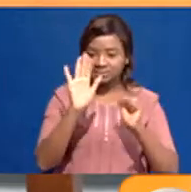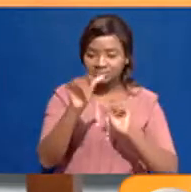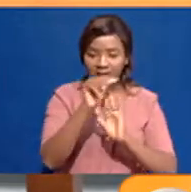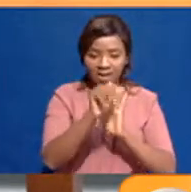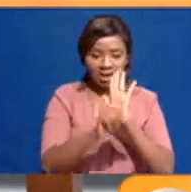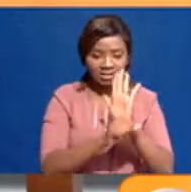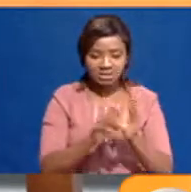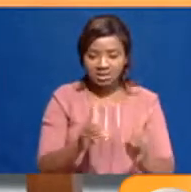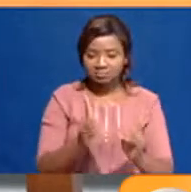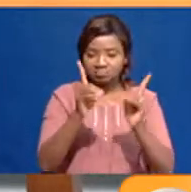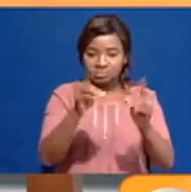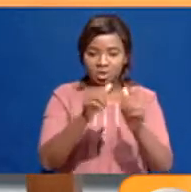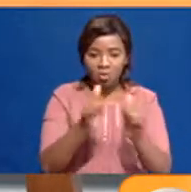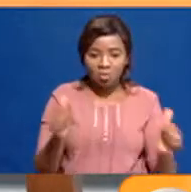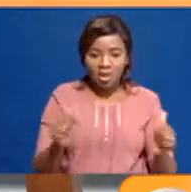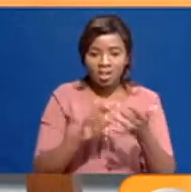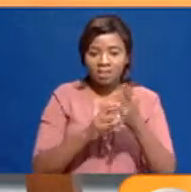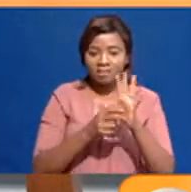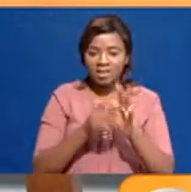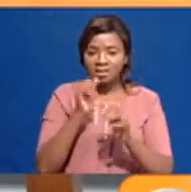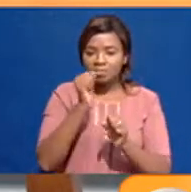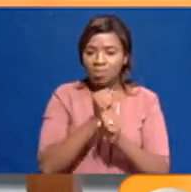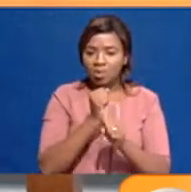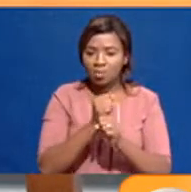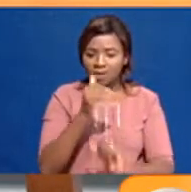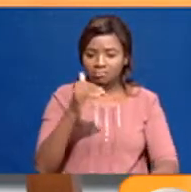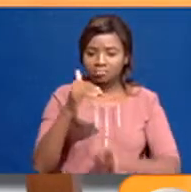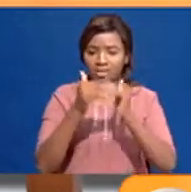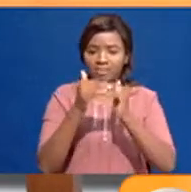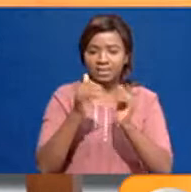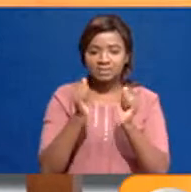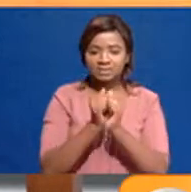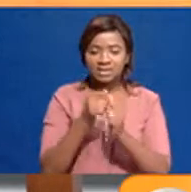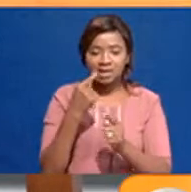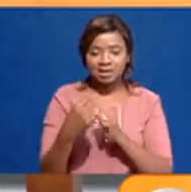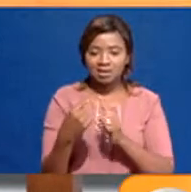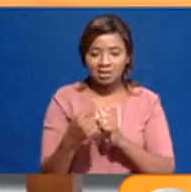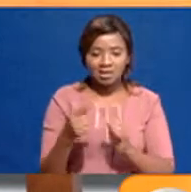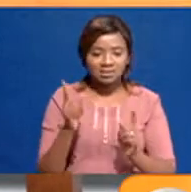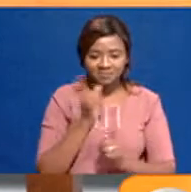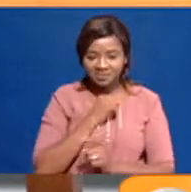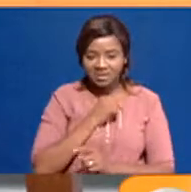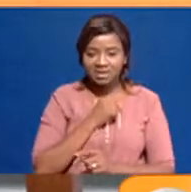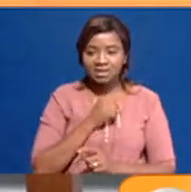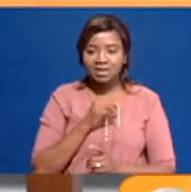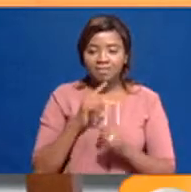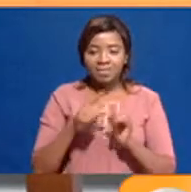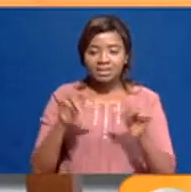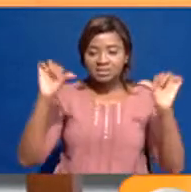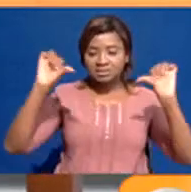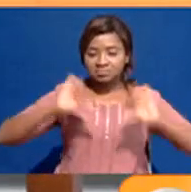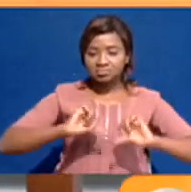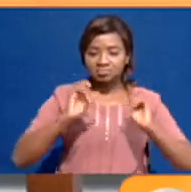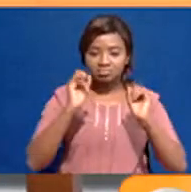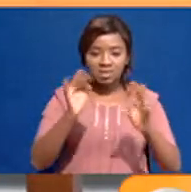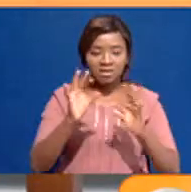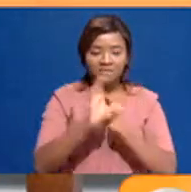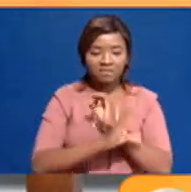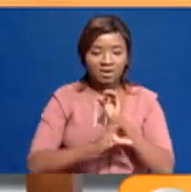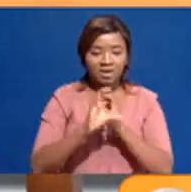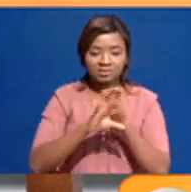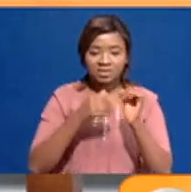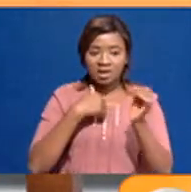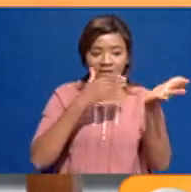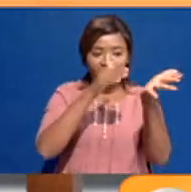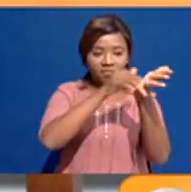period. He will not go beyond 10 years. That one we already limited. Yeah. It is terrible for a country to have a weak